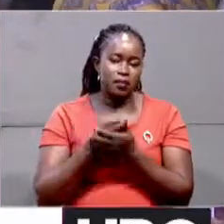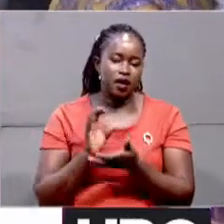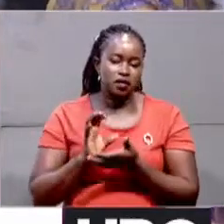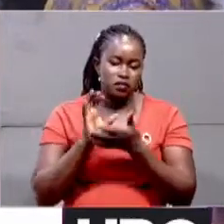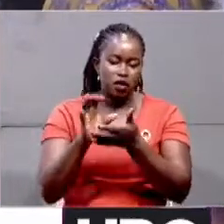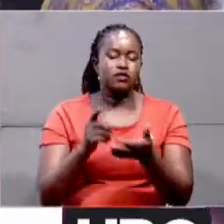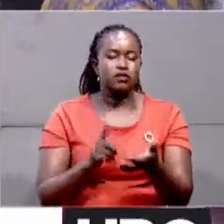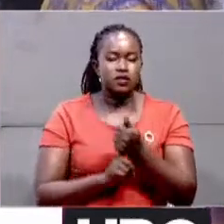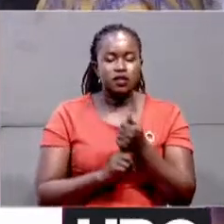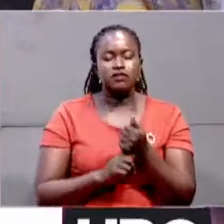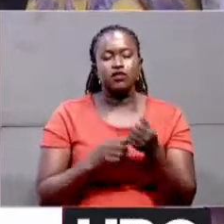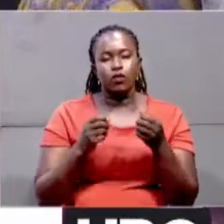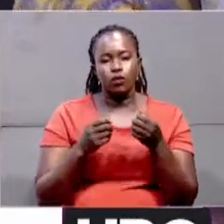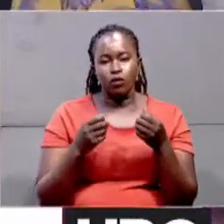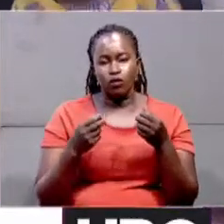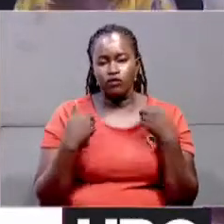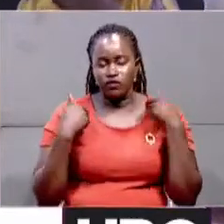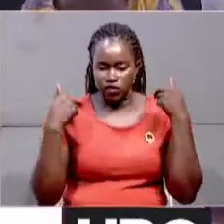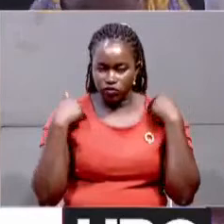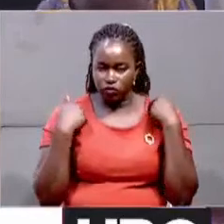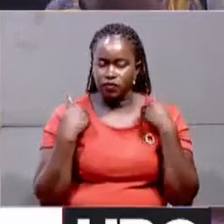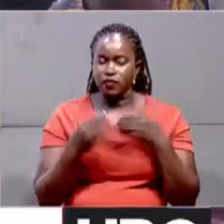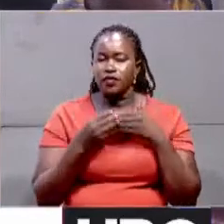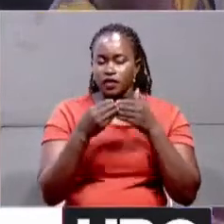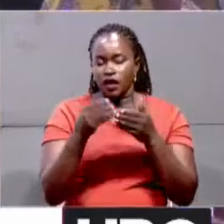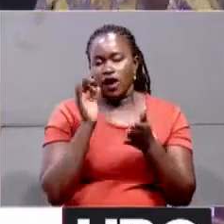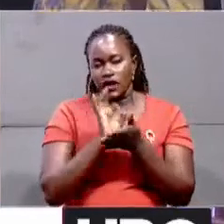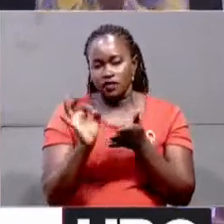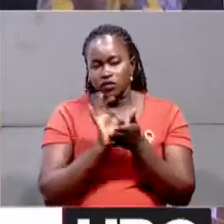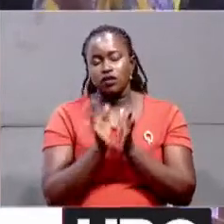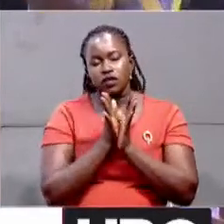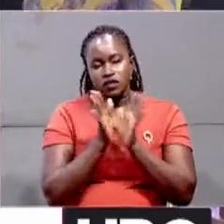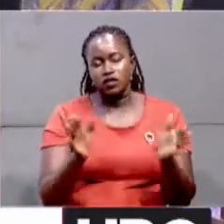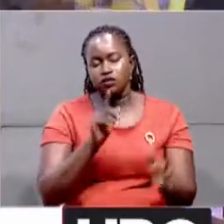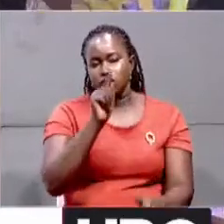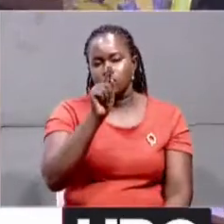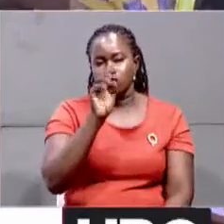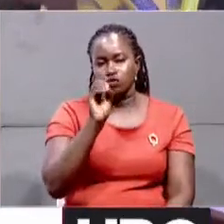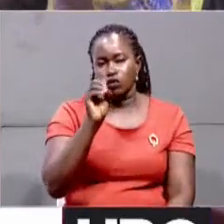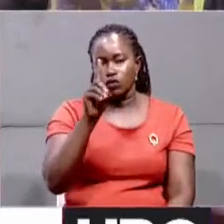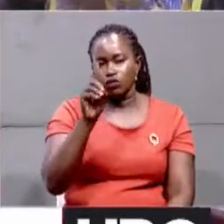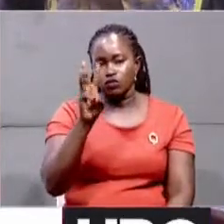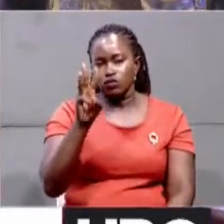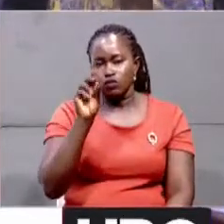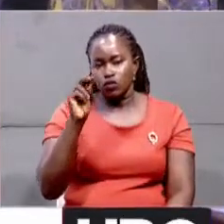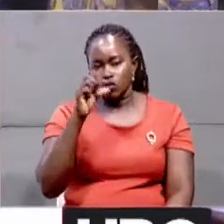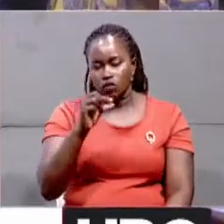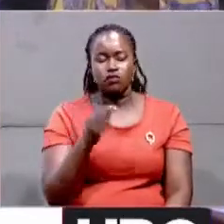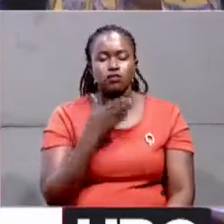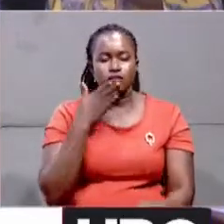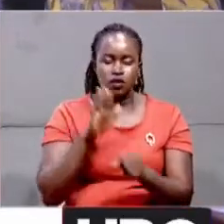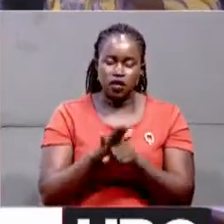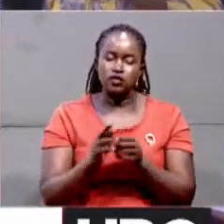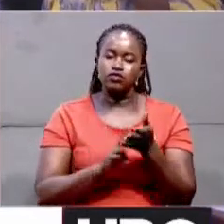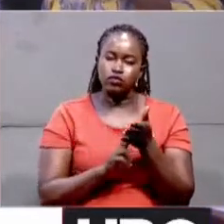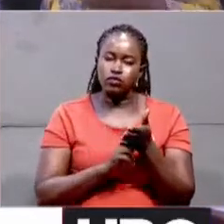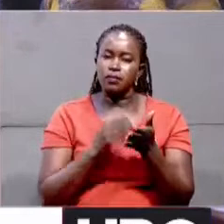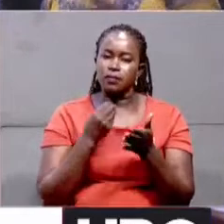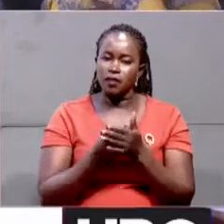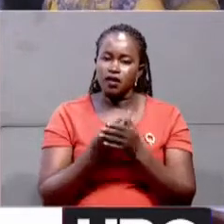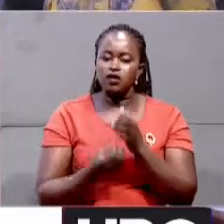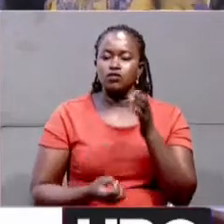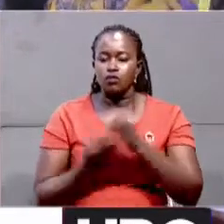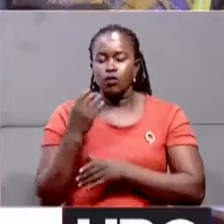received by the party officials headed by the Secretary General Richard Todong. They pledged to use the money to set up